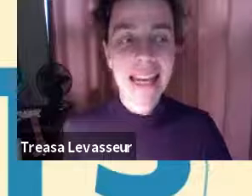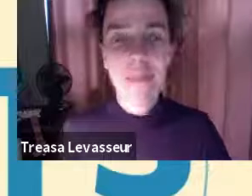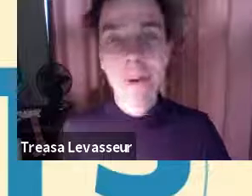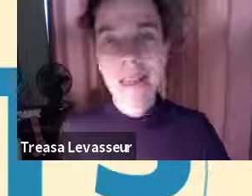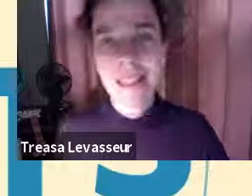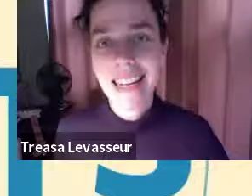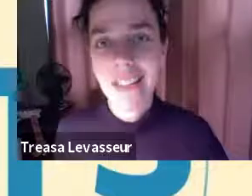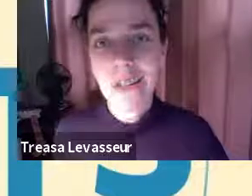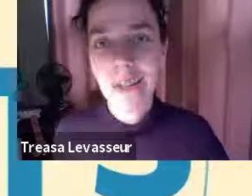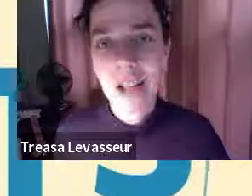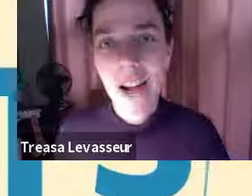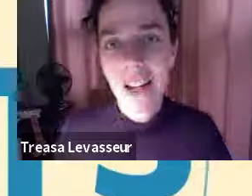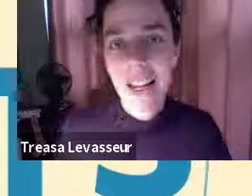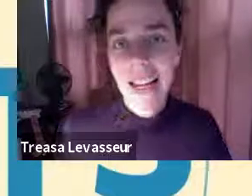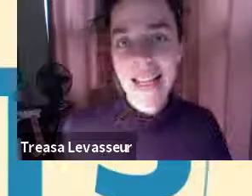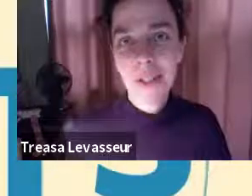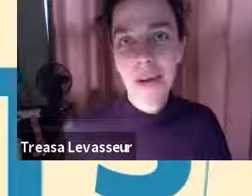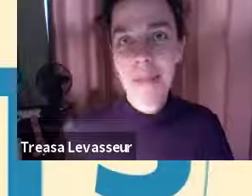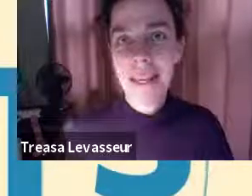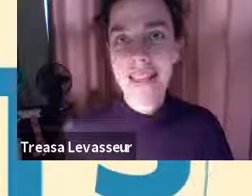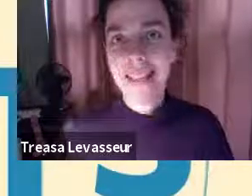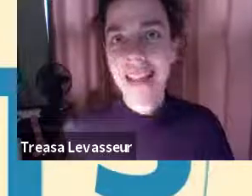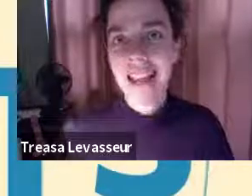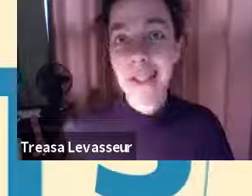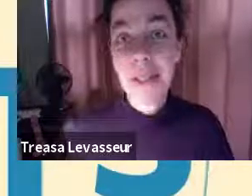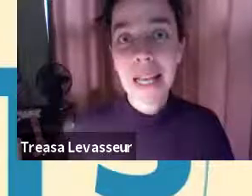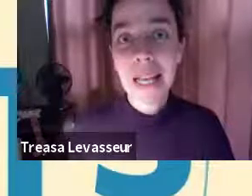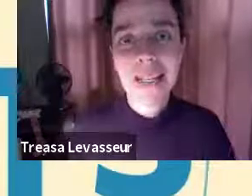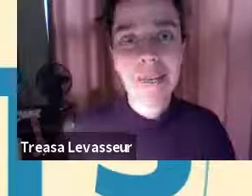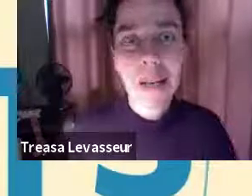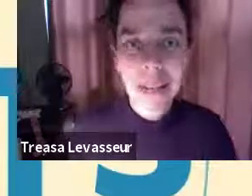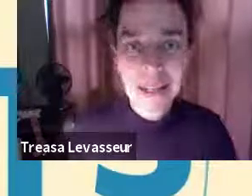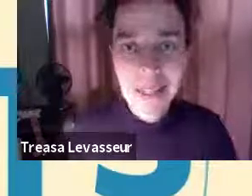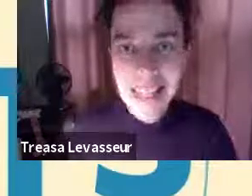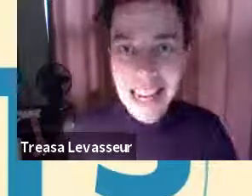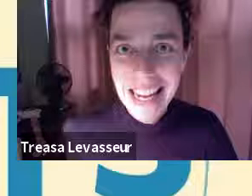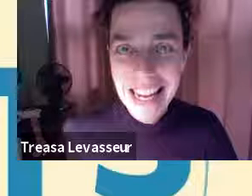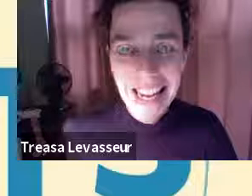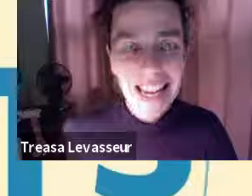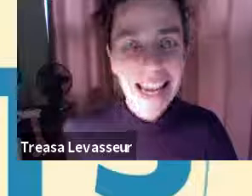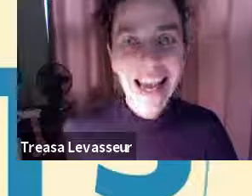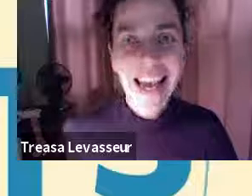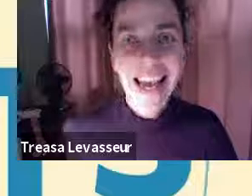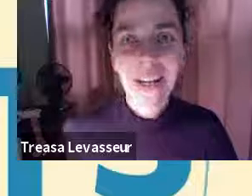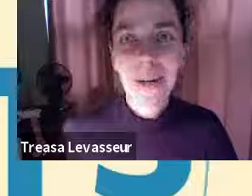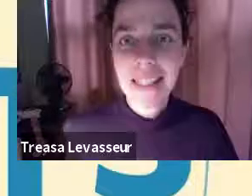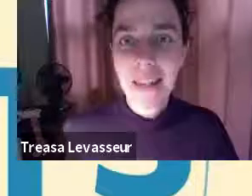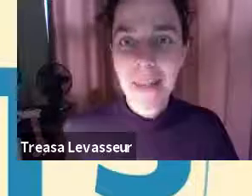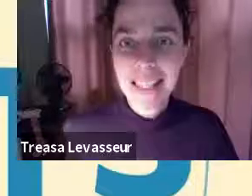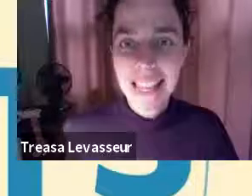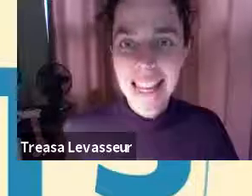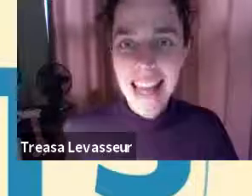might I take a moment to introduce our intrepid and illustrious moderators today,